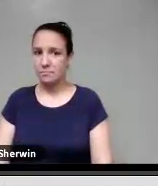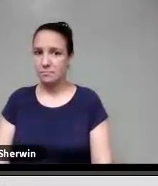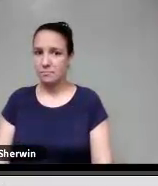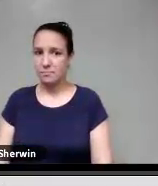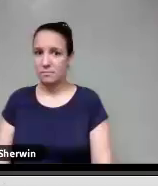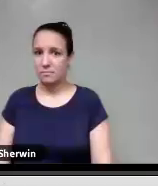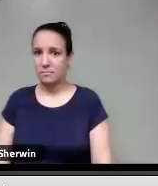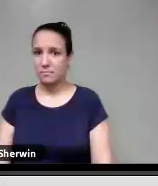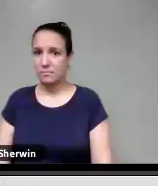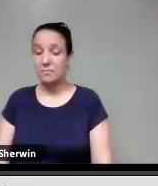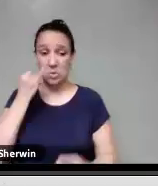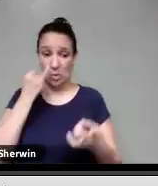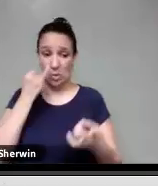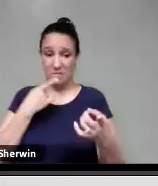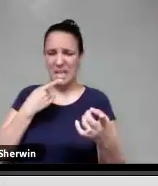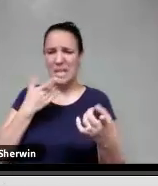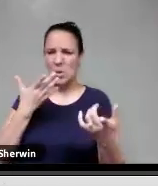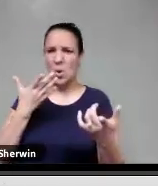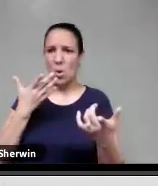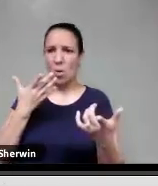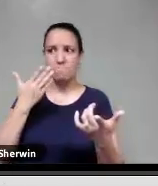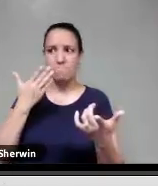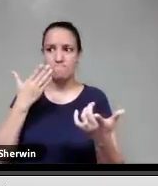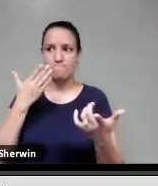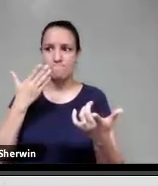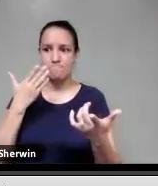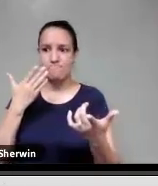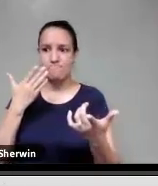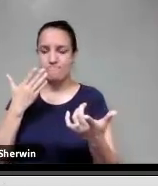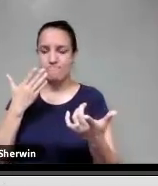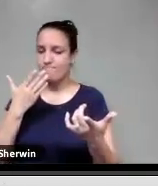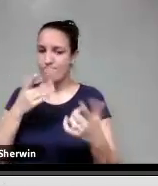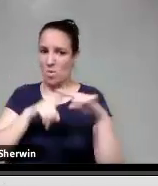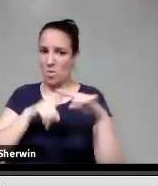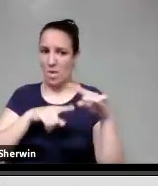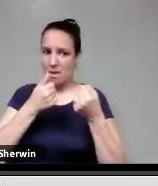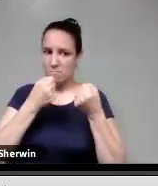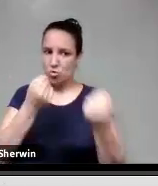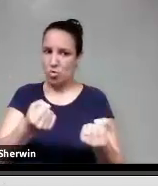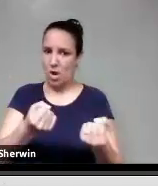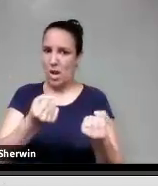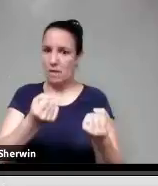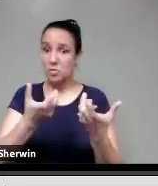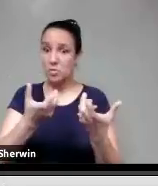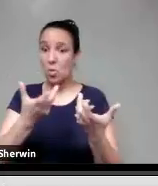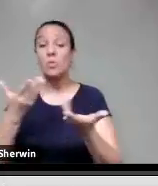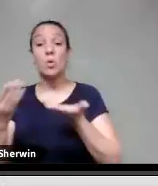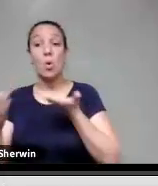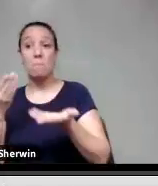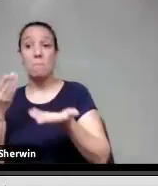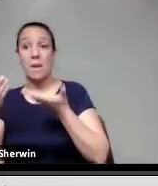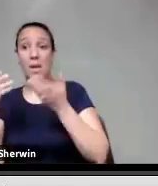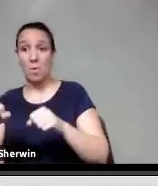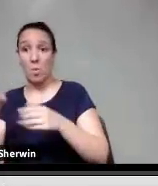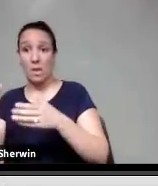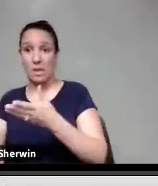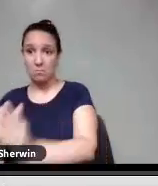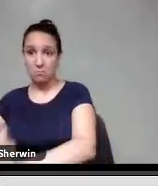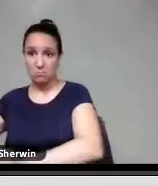library, you can say, we've kind of thought that through, and depending on the programs and services we come up with, we will probably be able to bring some of those to